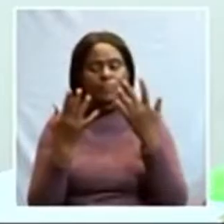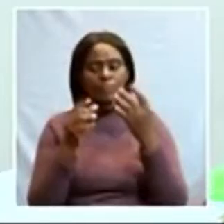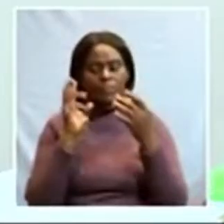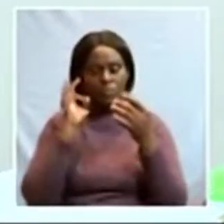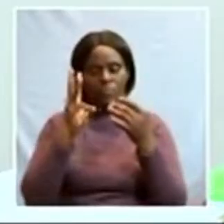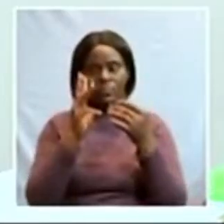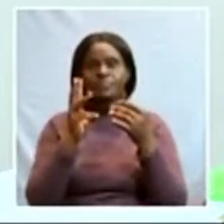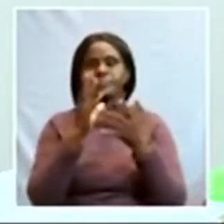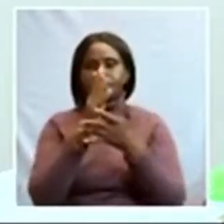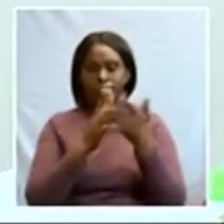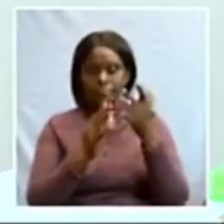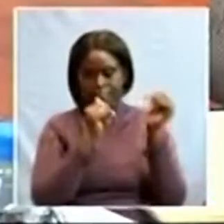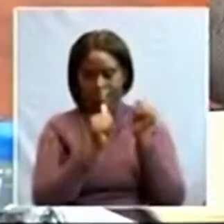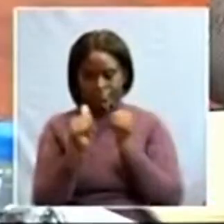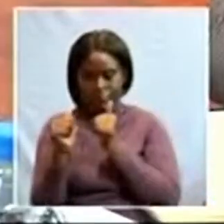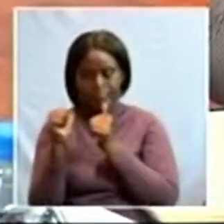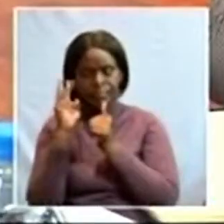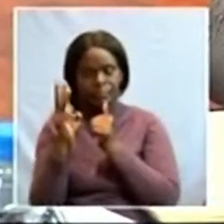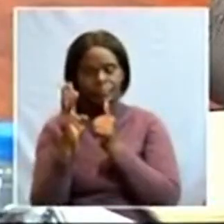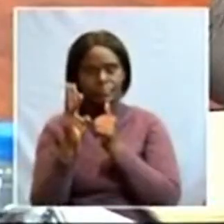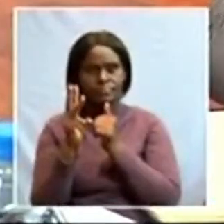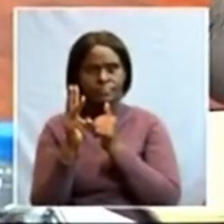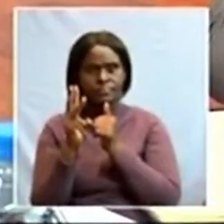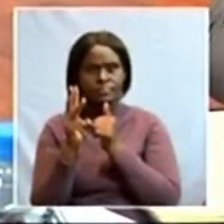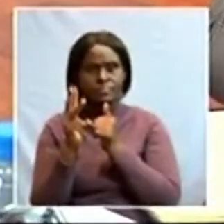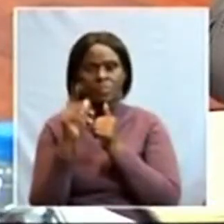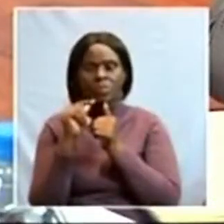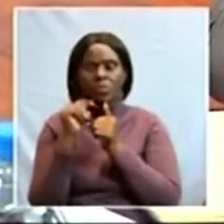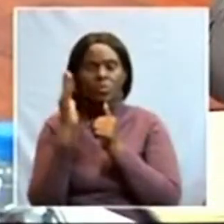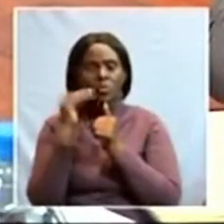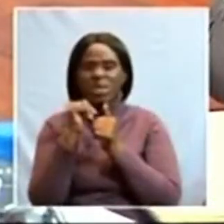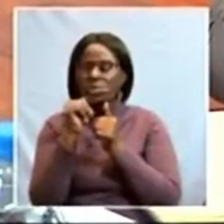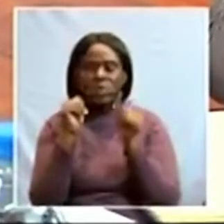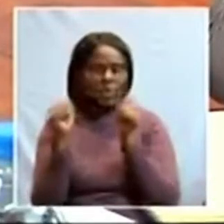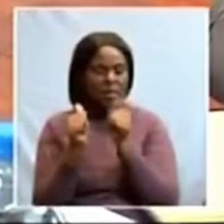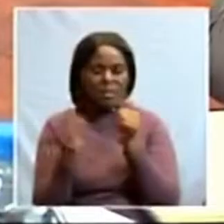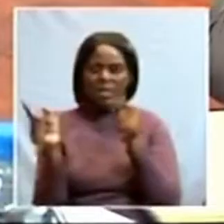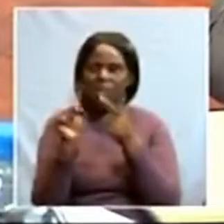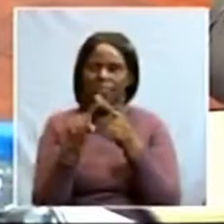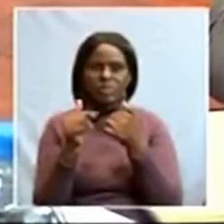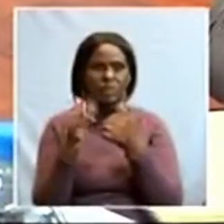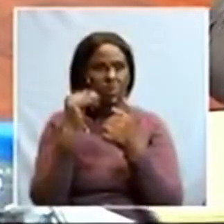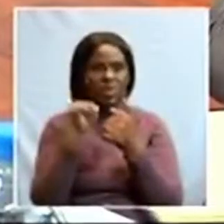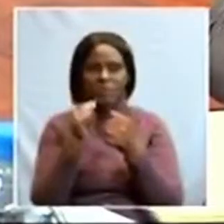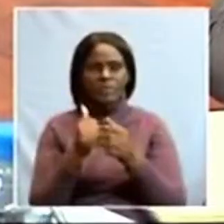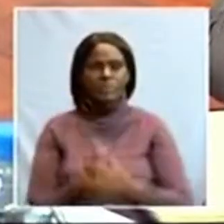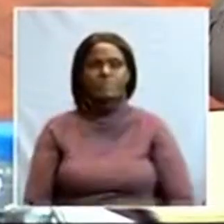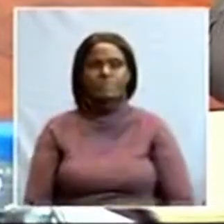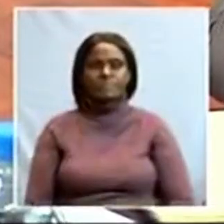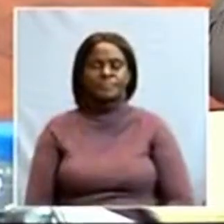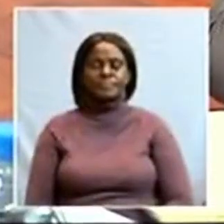going to take some action. Why haven't you taken the action up to now?